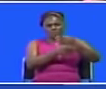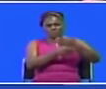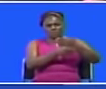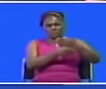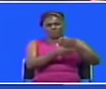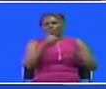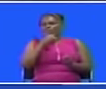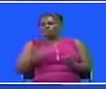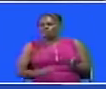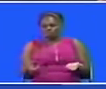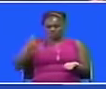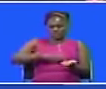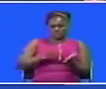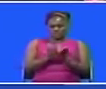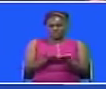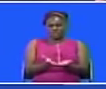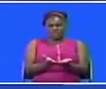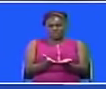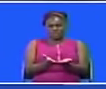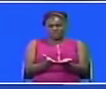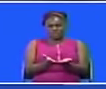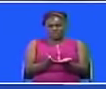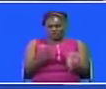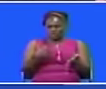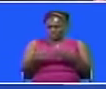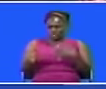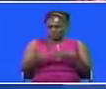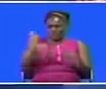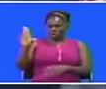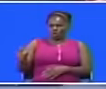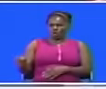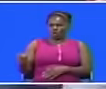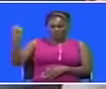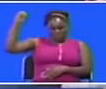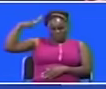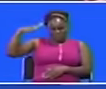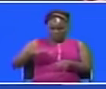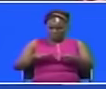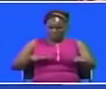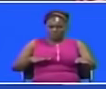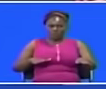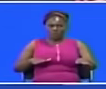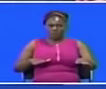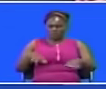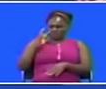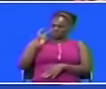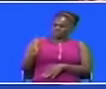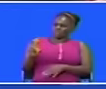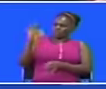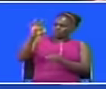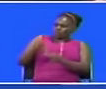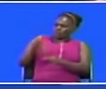manual register and the signal goes down or power goes off and you are in the queue, you see,